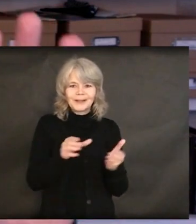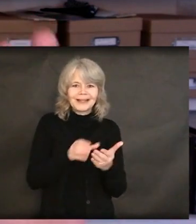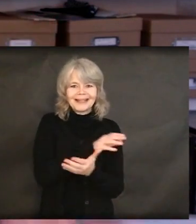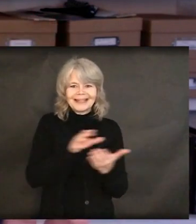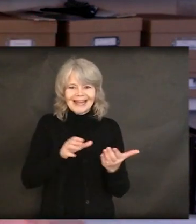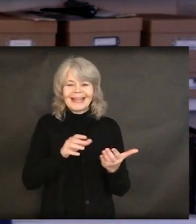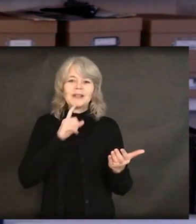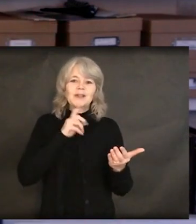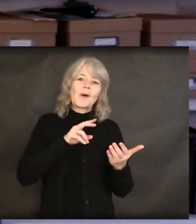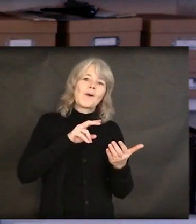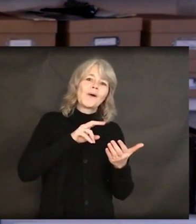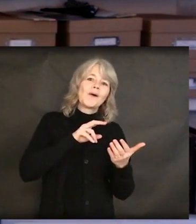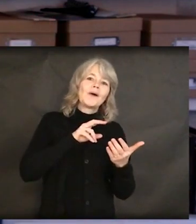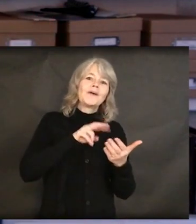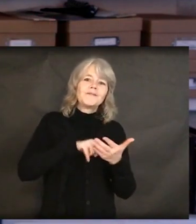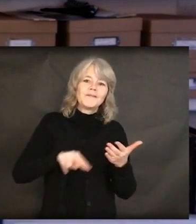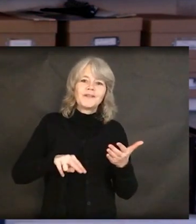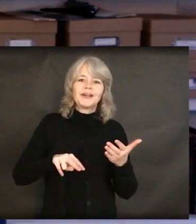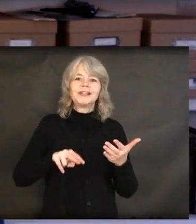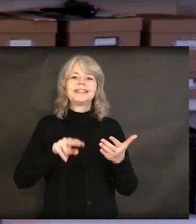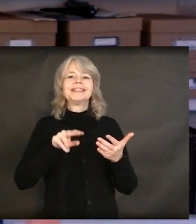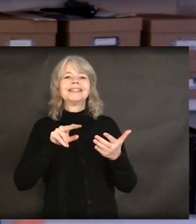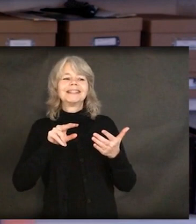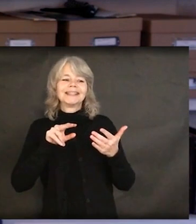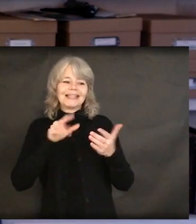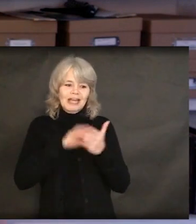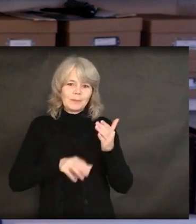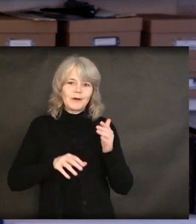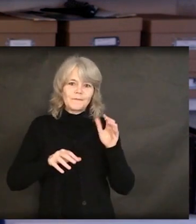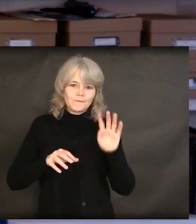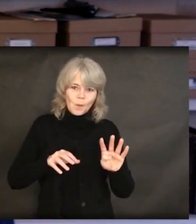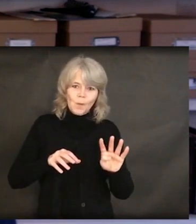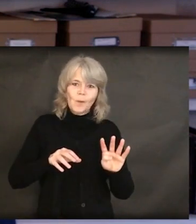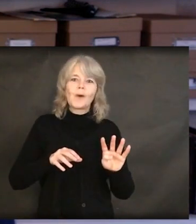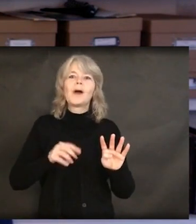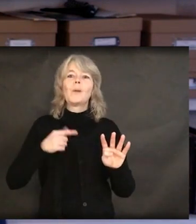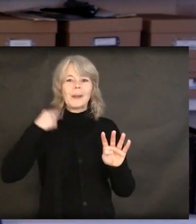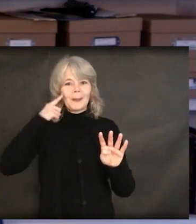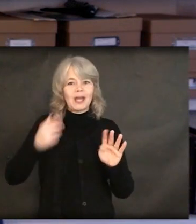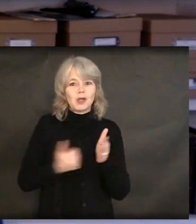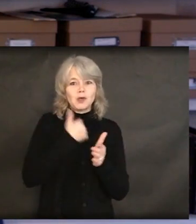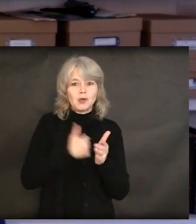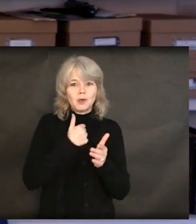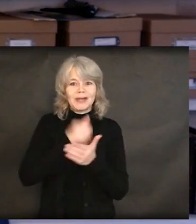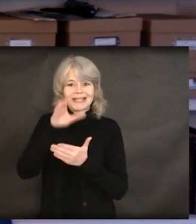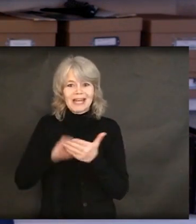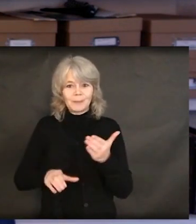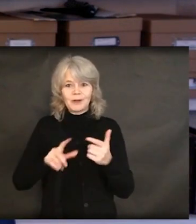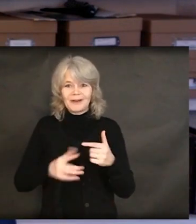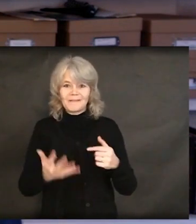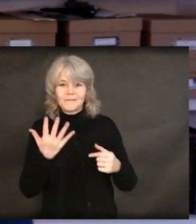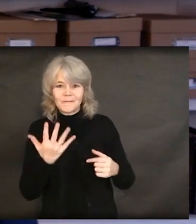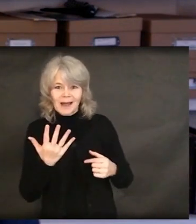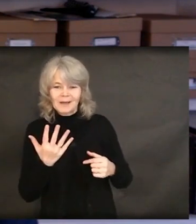verse 37 concludes chapter 4, we assume Luke is turning a new page when he begins chapter 5.